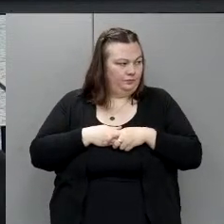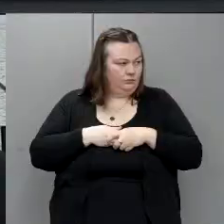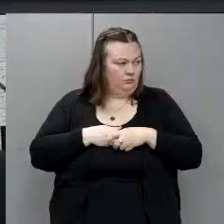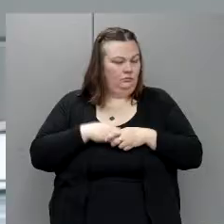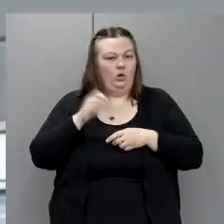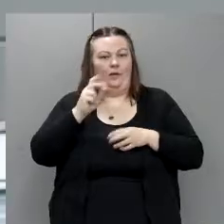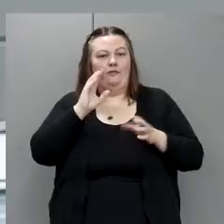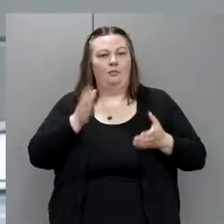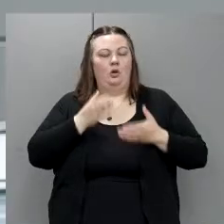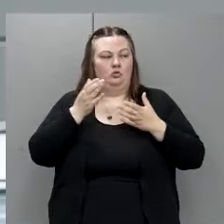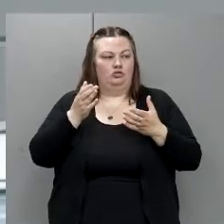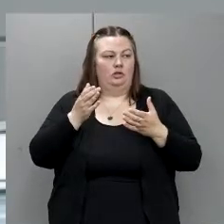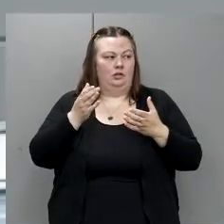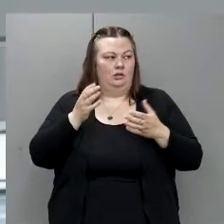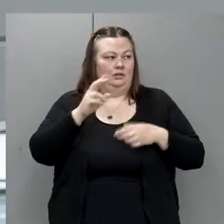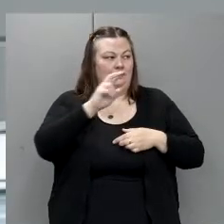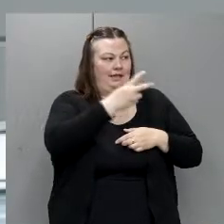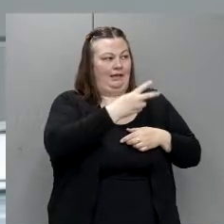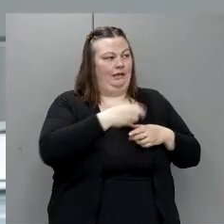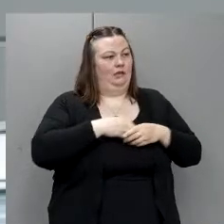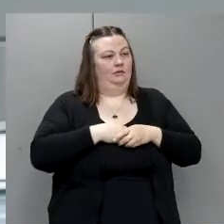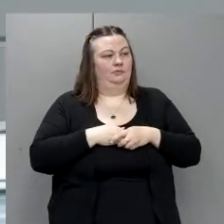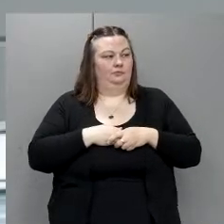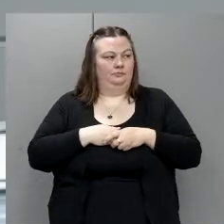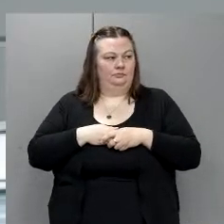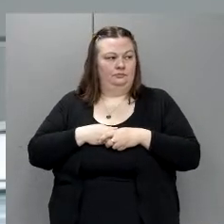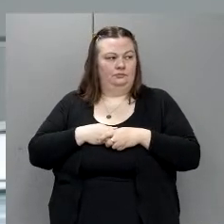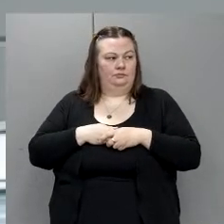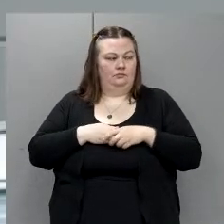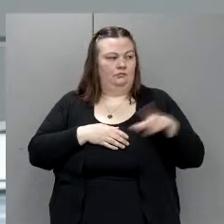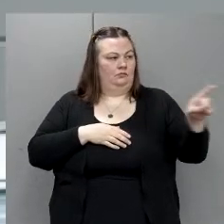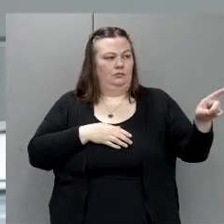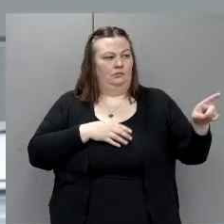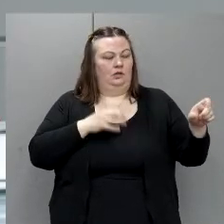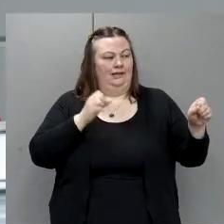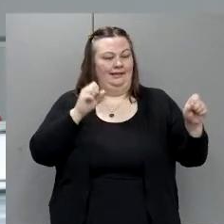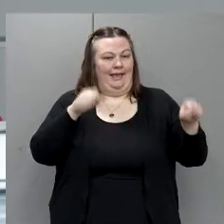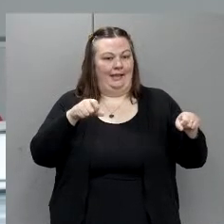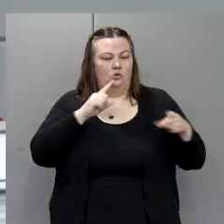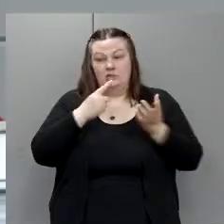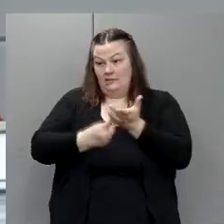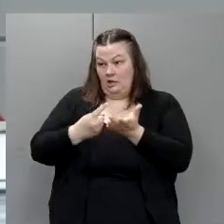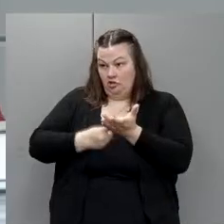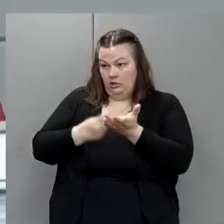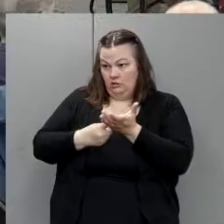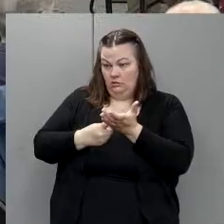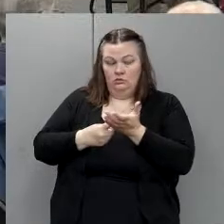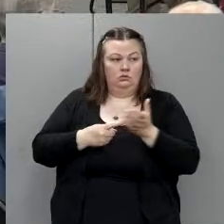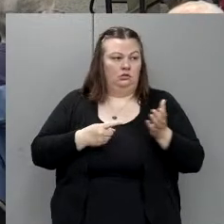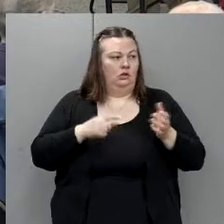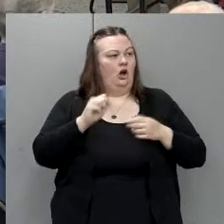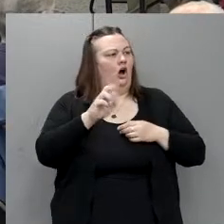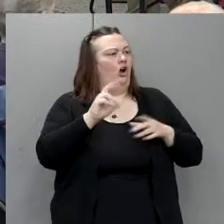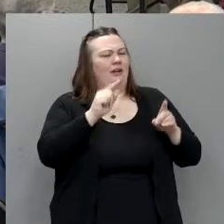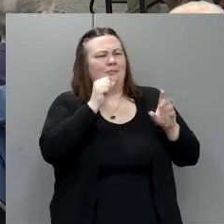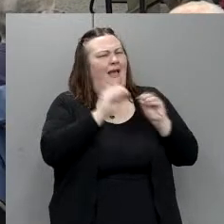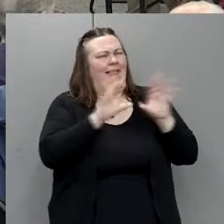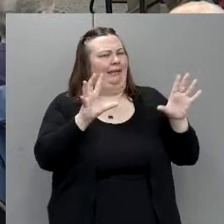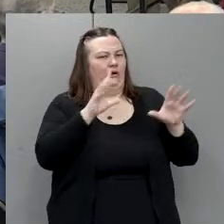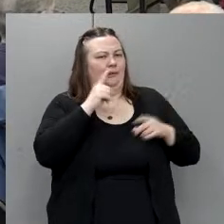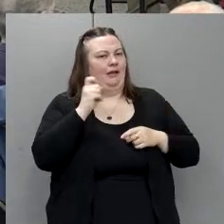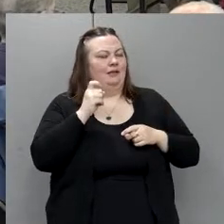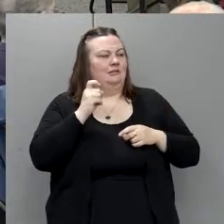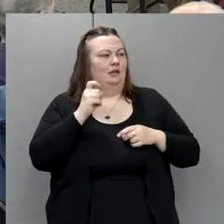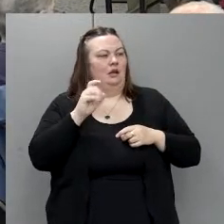Okay, we have a motion Second. and it's seconded. Discussion? Art? Yeah, I'm not clear on that